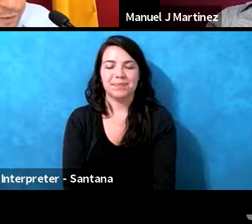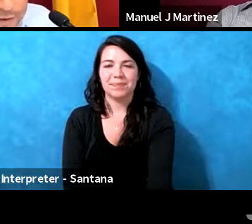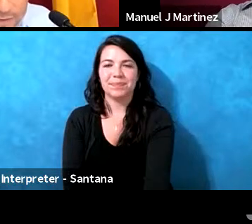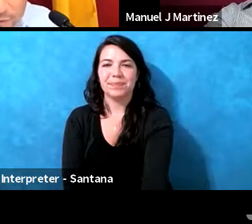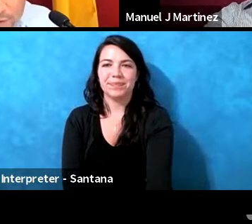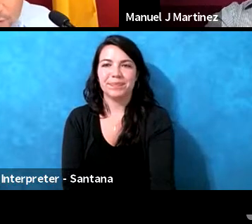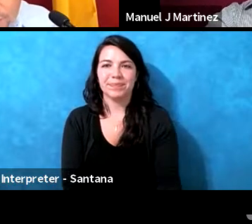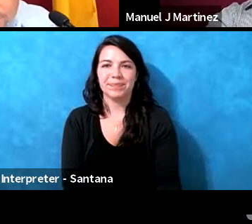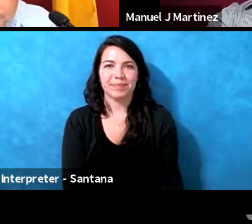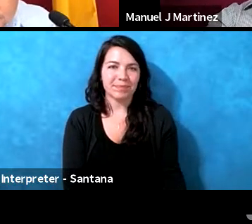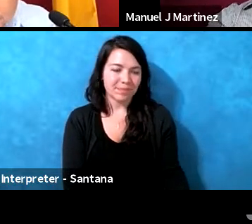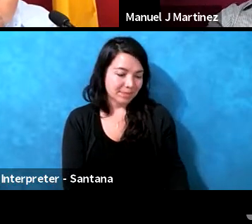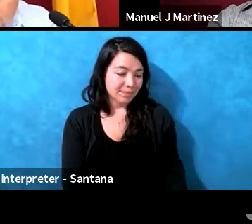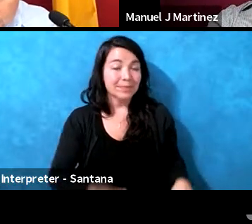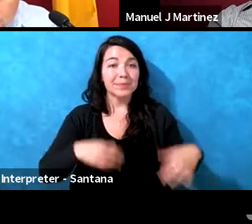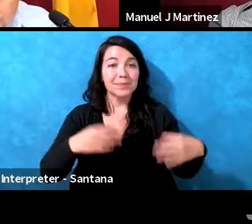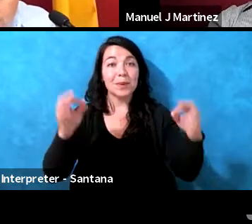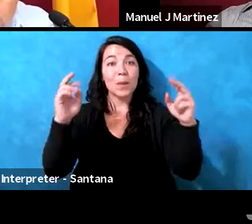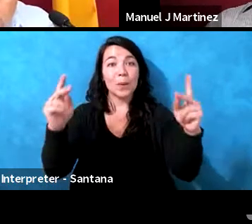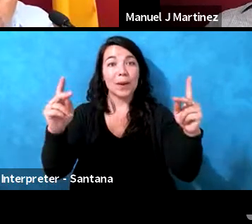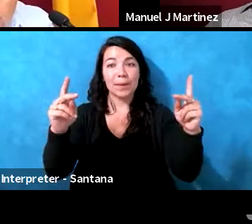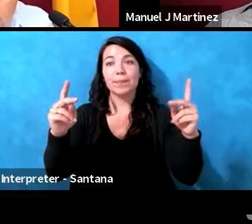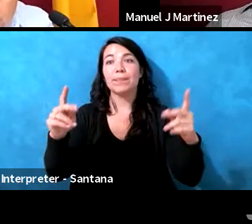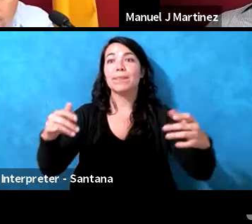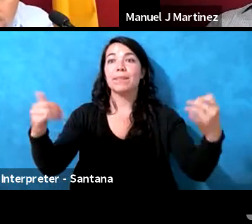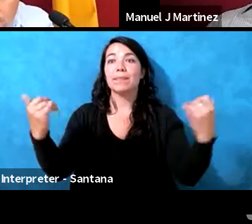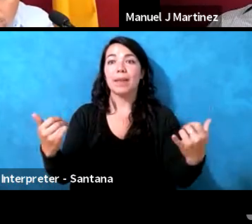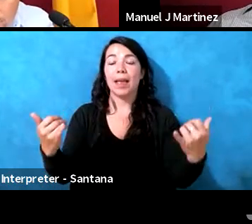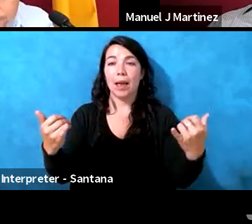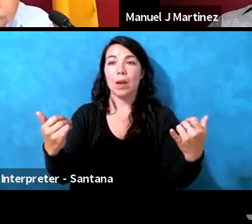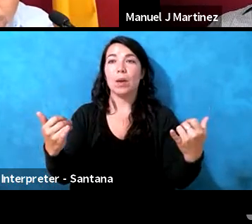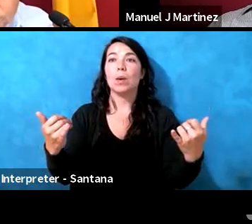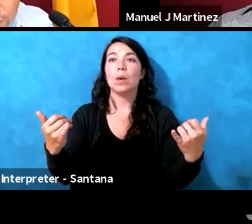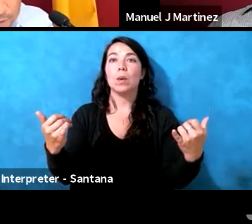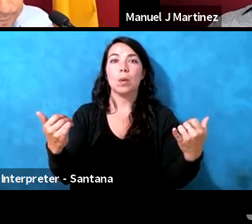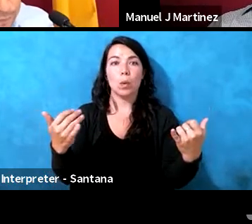Very well. Thank you very much, ladies and gentlemen. We've now reached the end of our agenda.